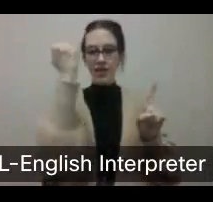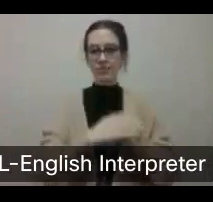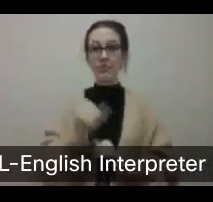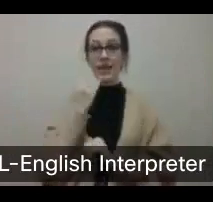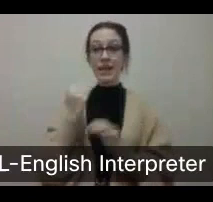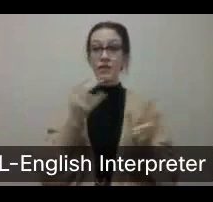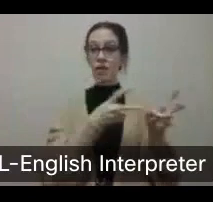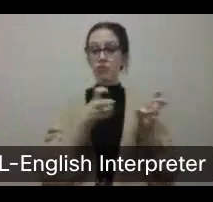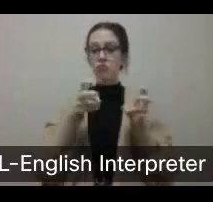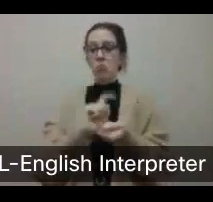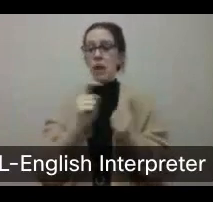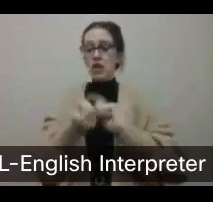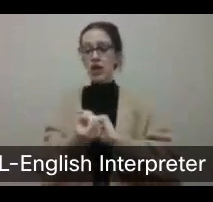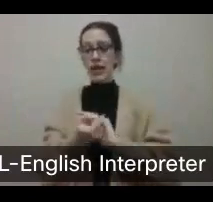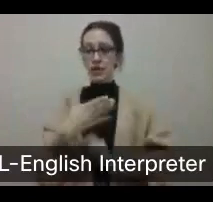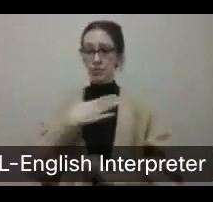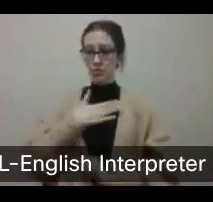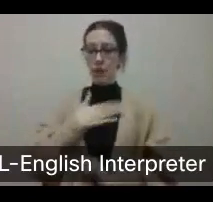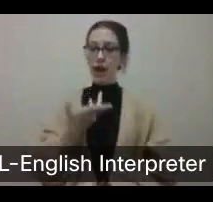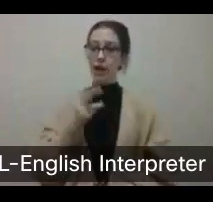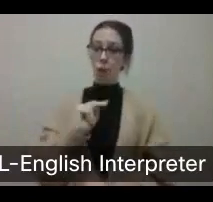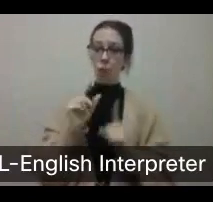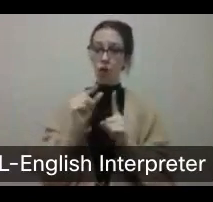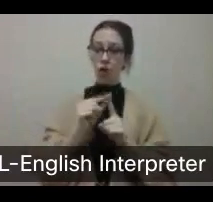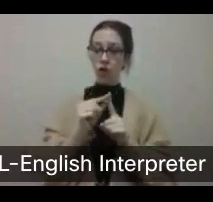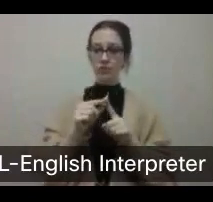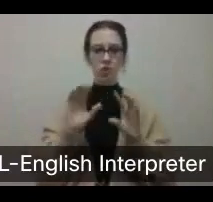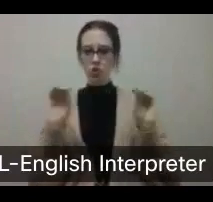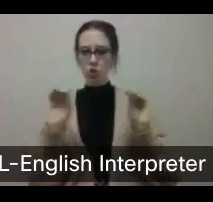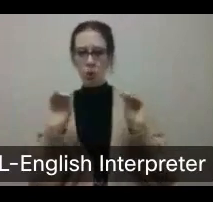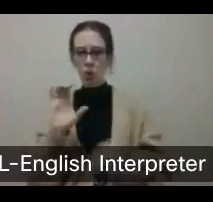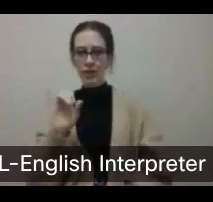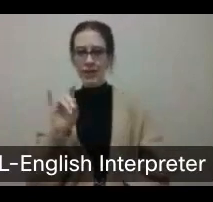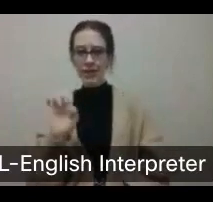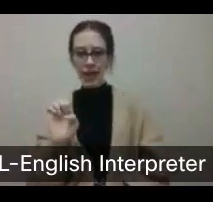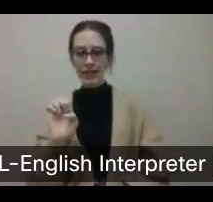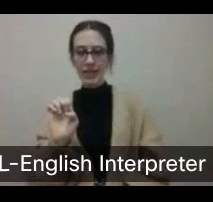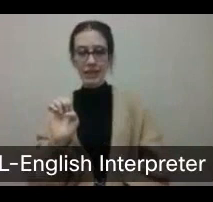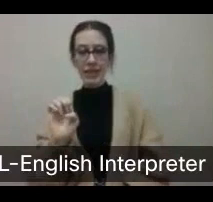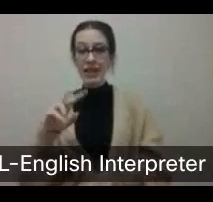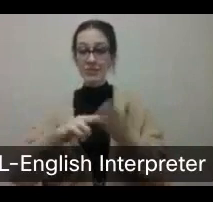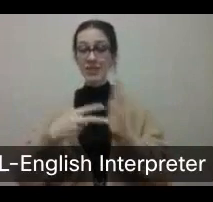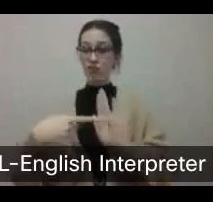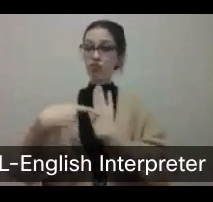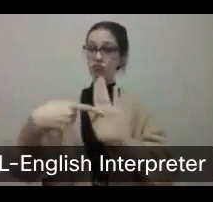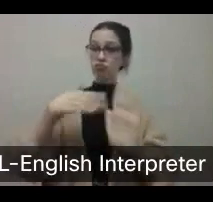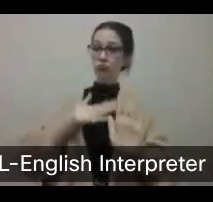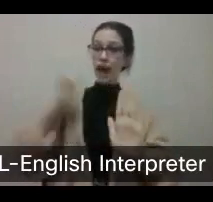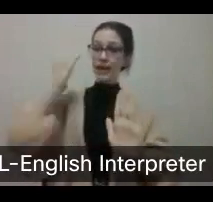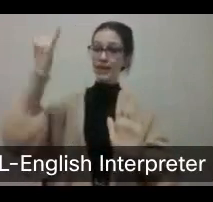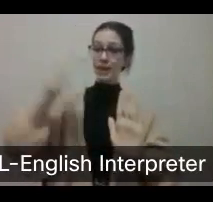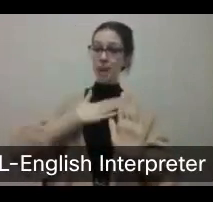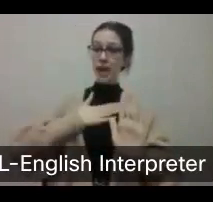misrepresenting the fact that this is not your own original idea. So no matter if you are taking words directly